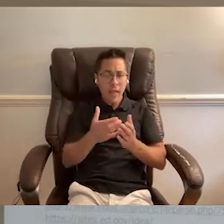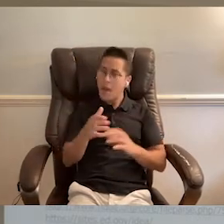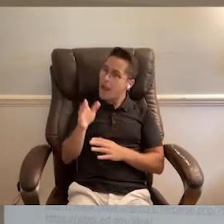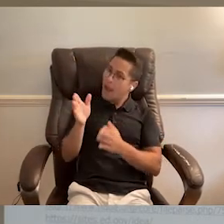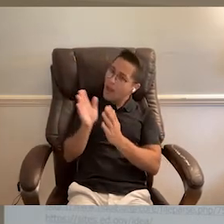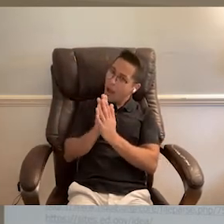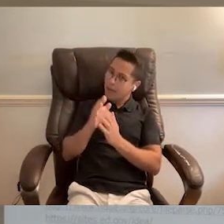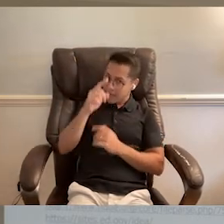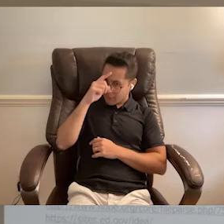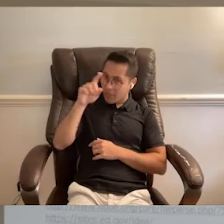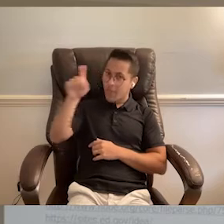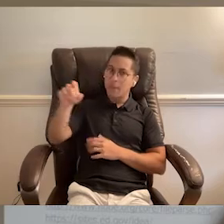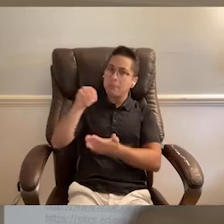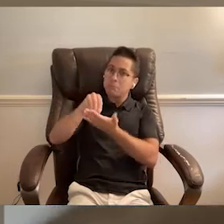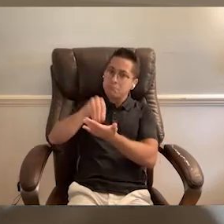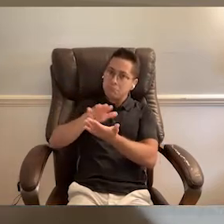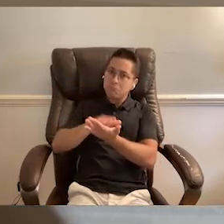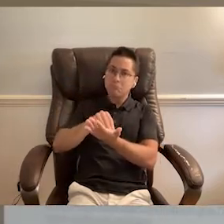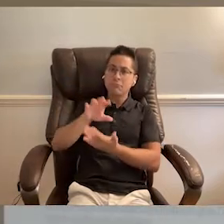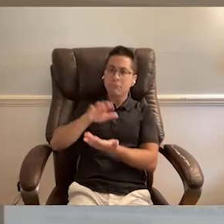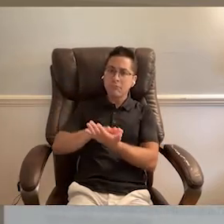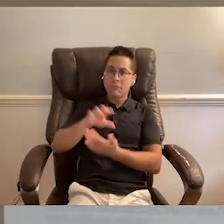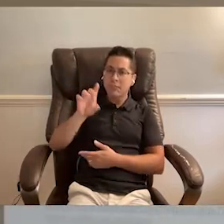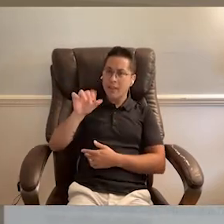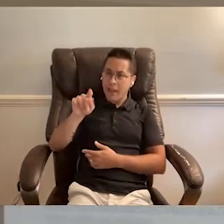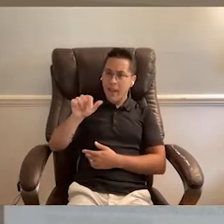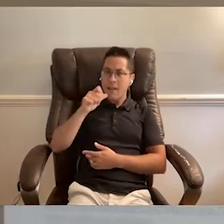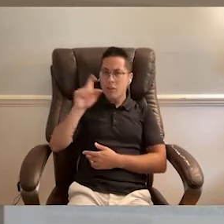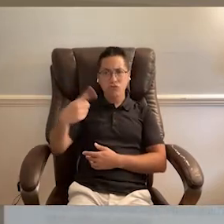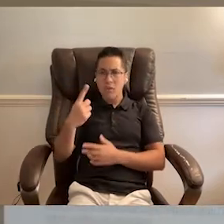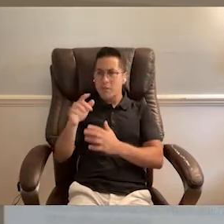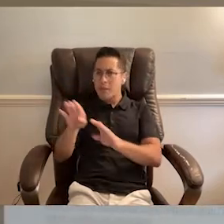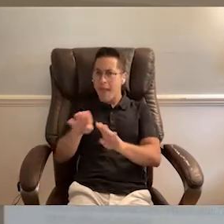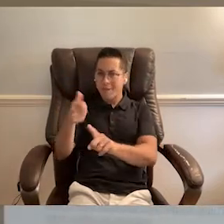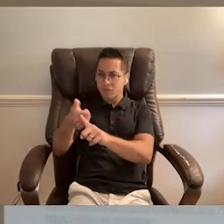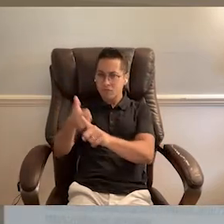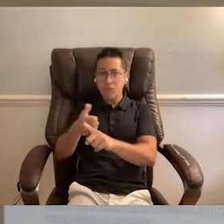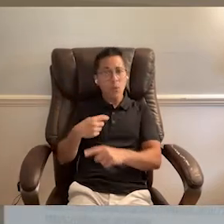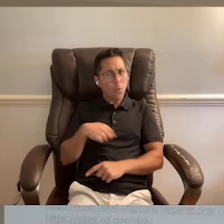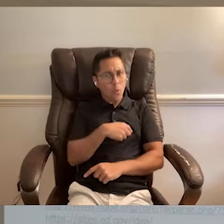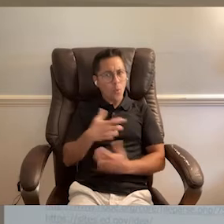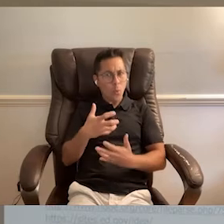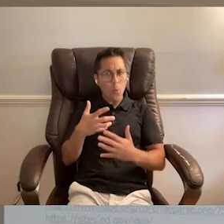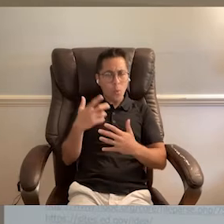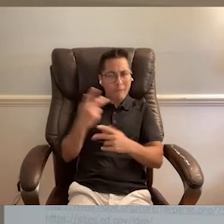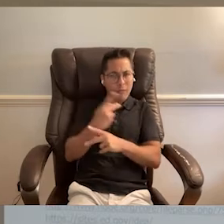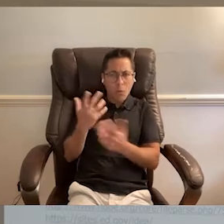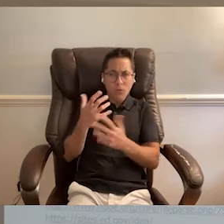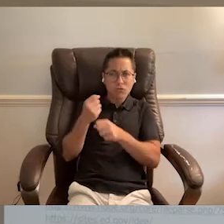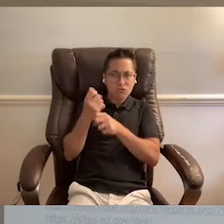data, not just on what the behavior is. You want to find out what's causing it, which is called an